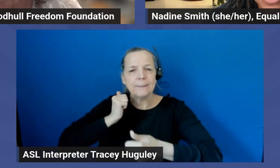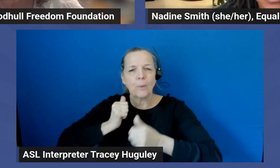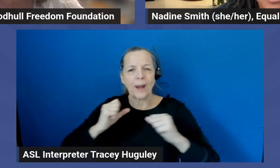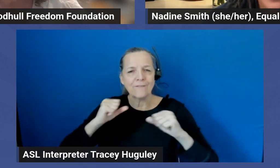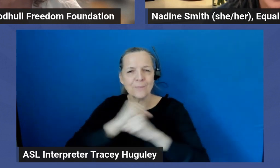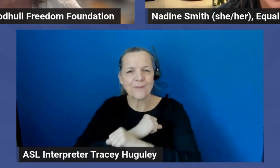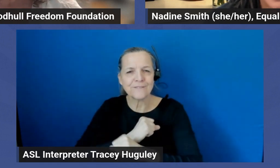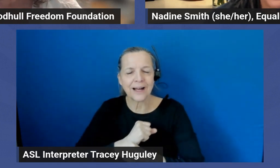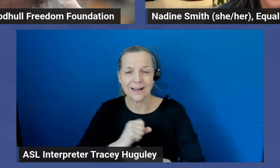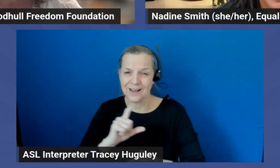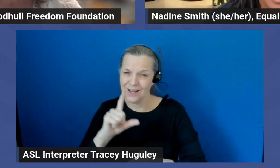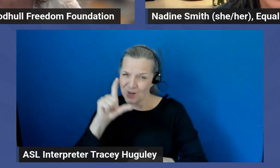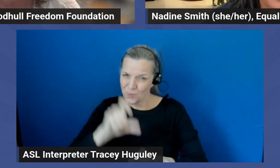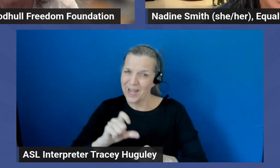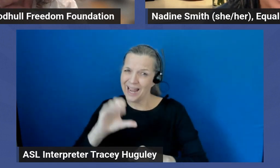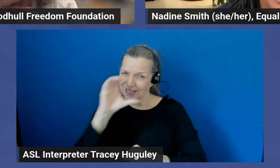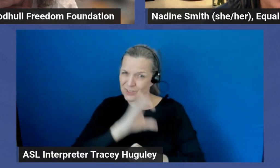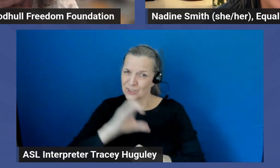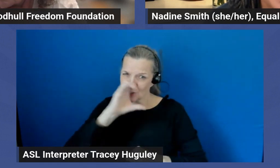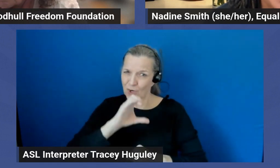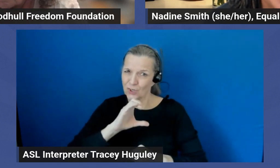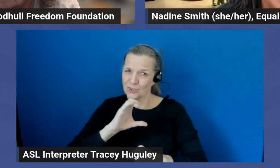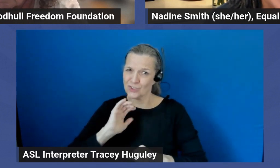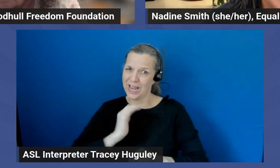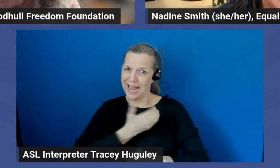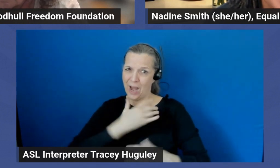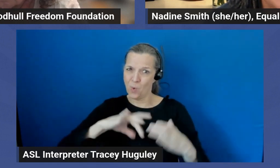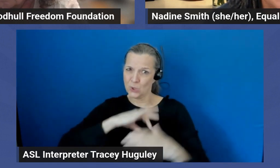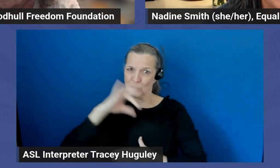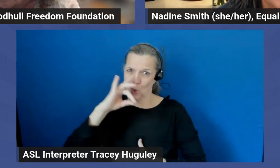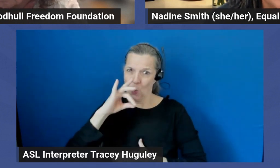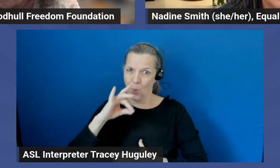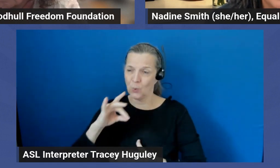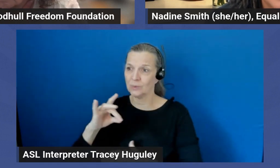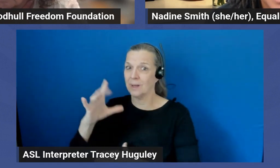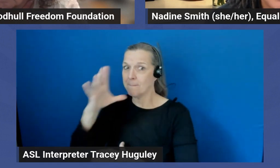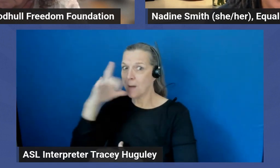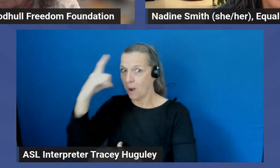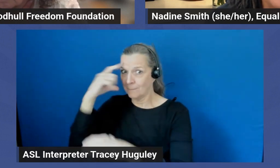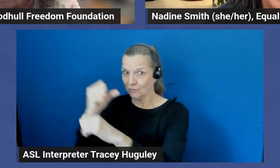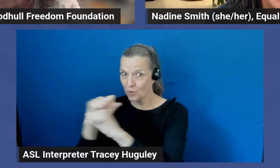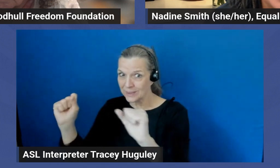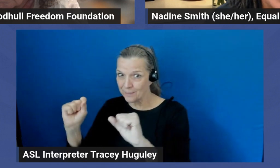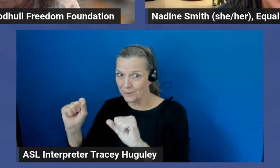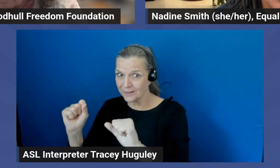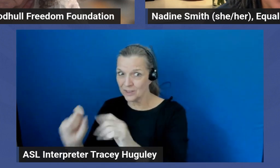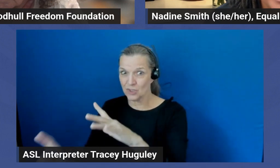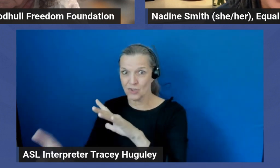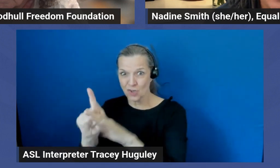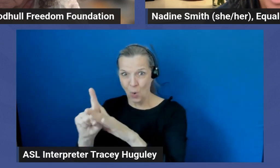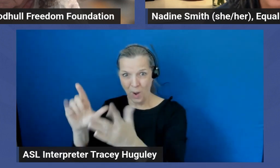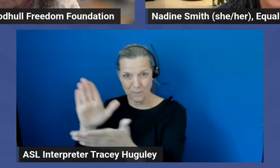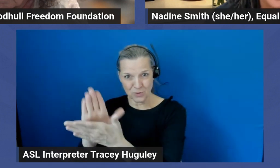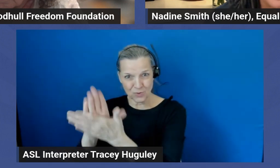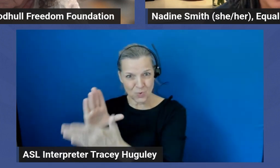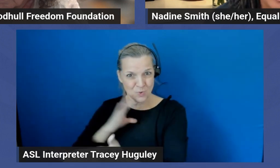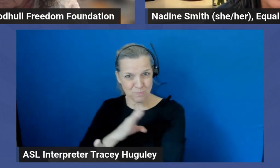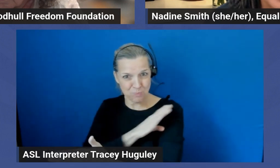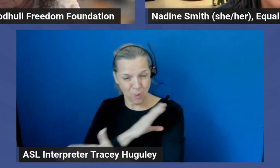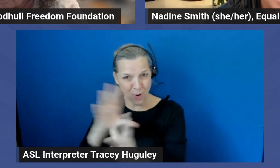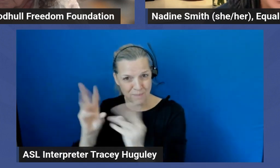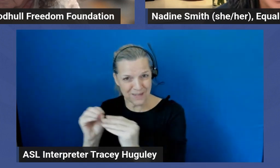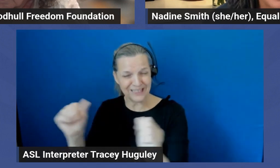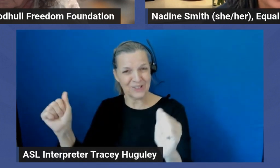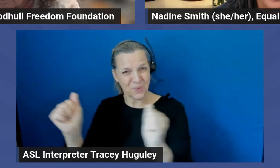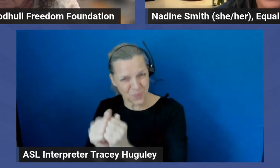had some soul searching to do when Moms for Liberty would be at school board meetings with Proud Boys,